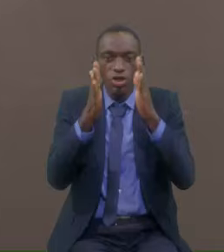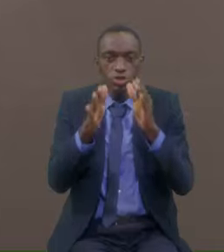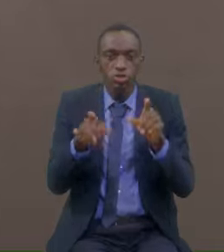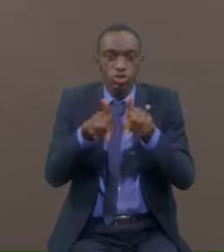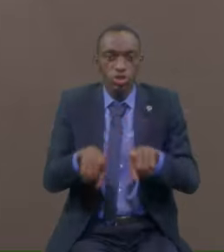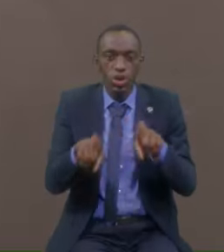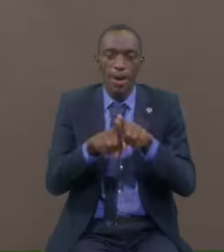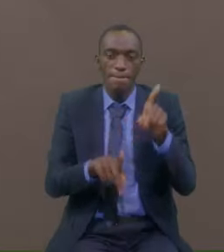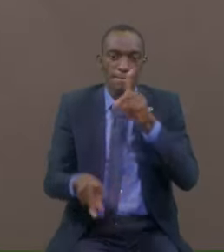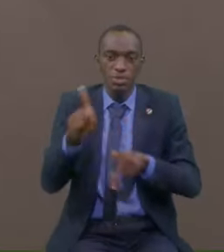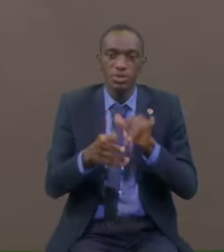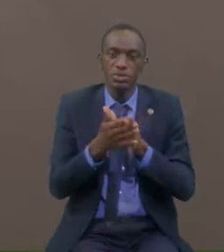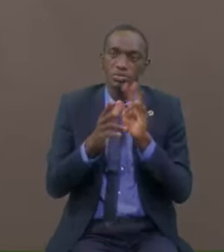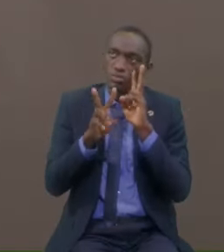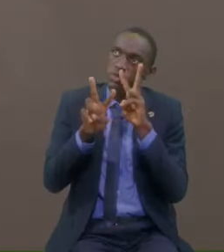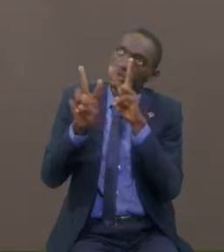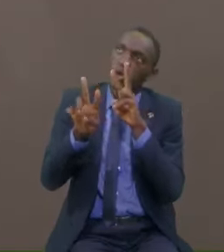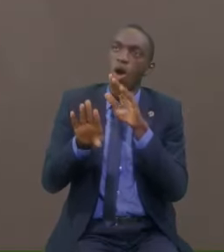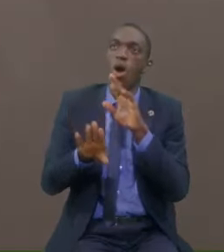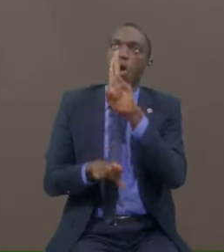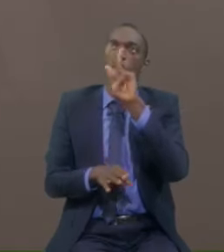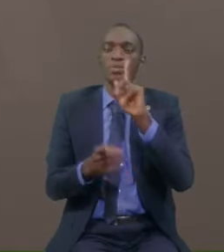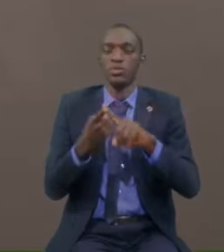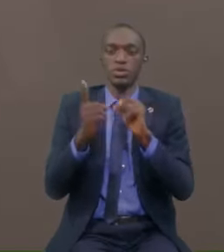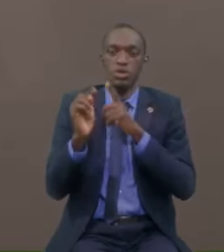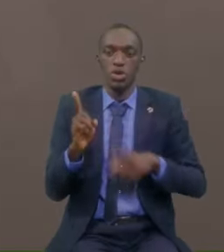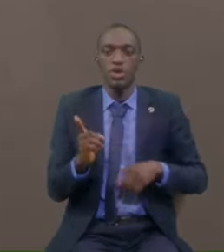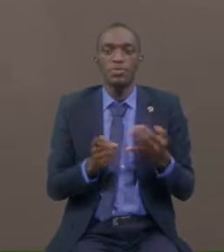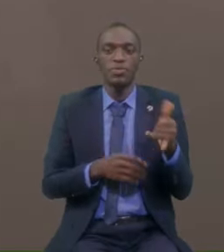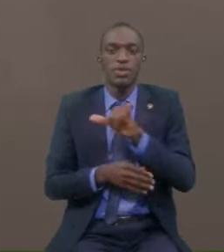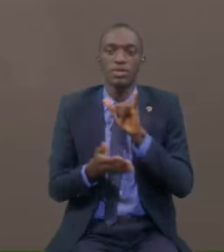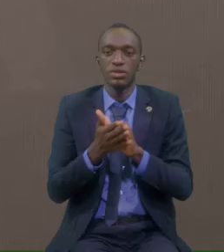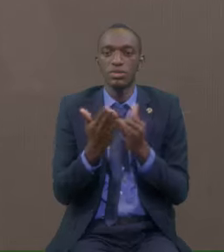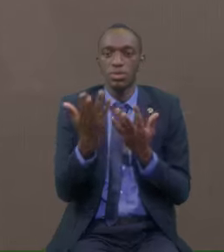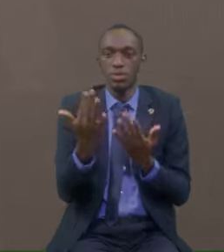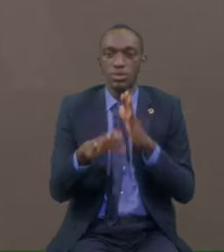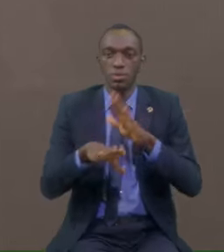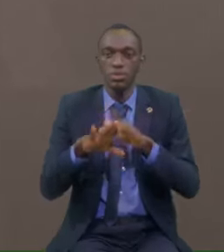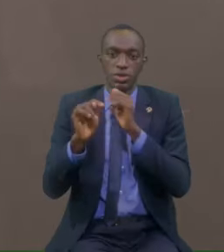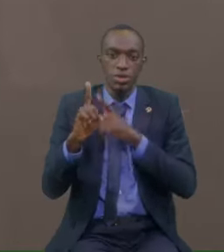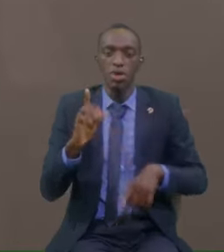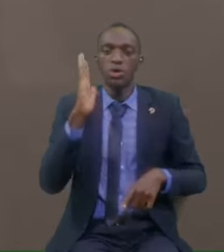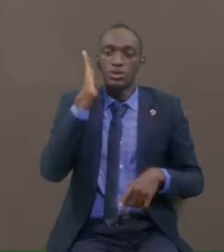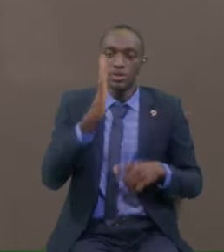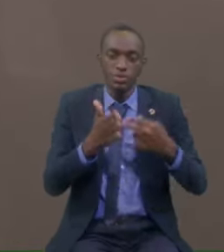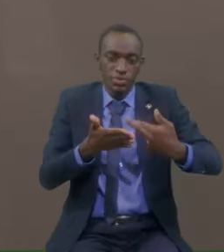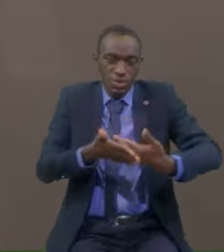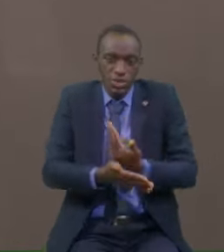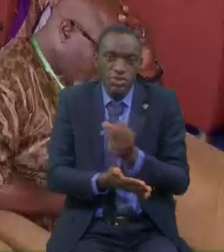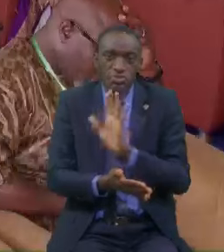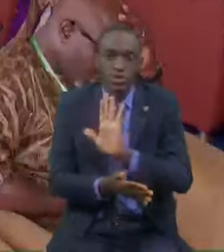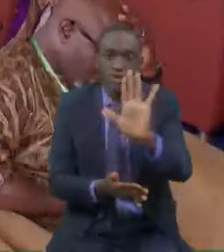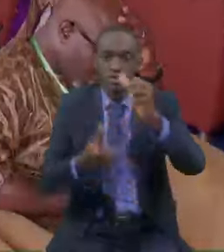the Lord. They that wait upon the Lord shall renew their strength. He will renew your